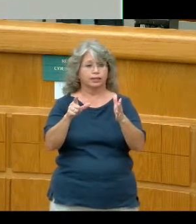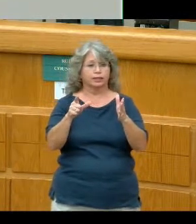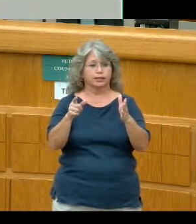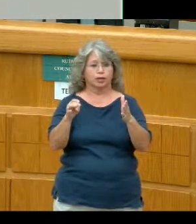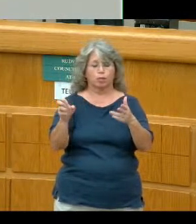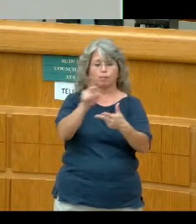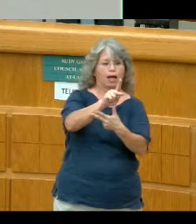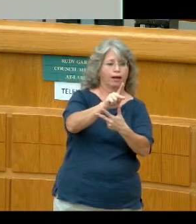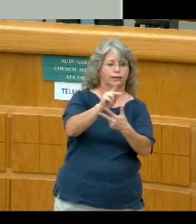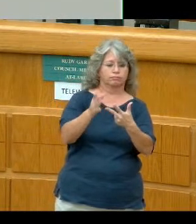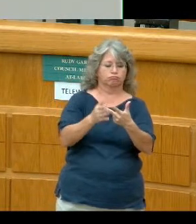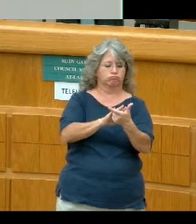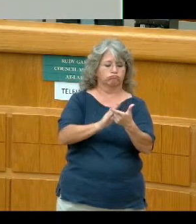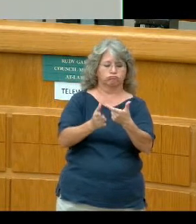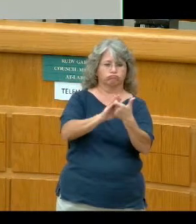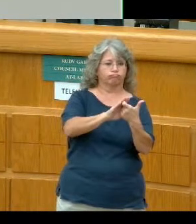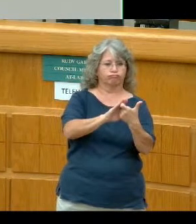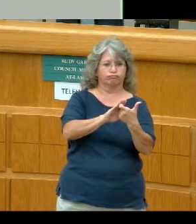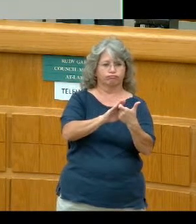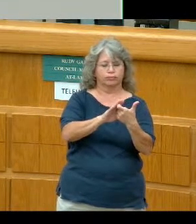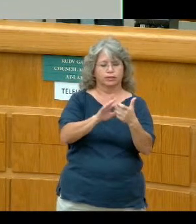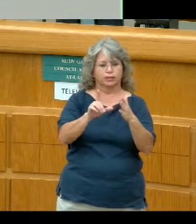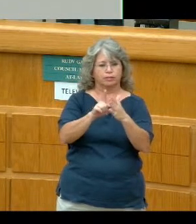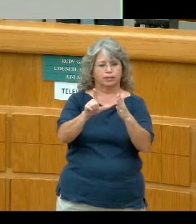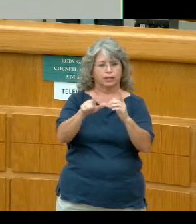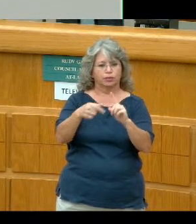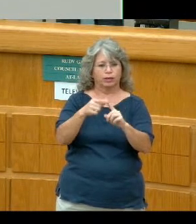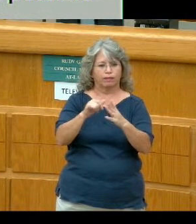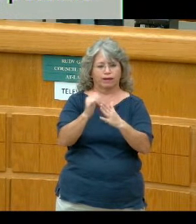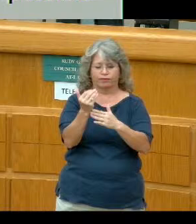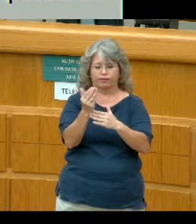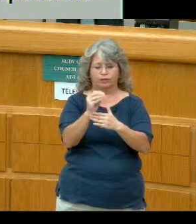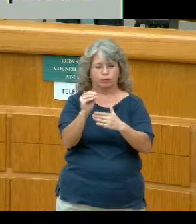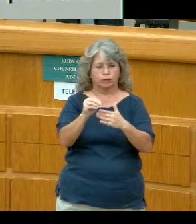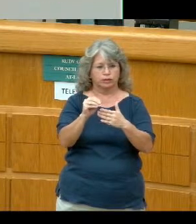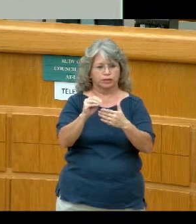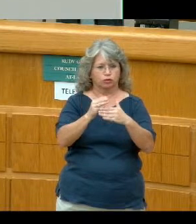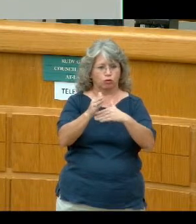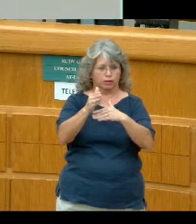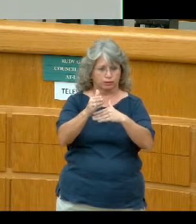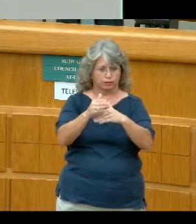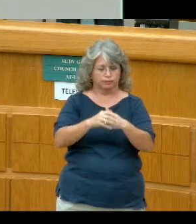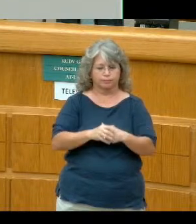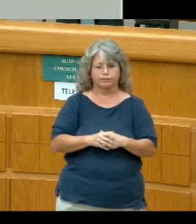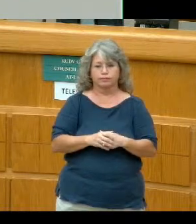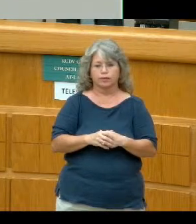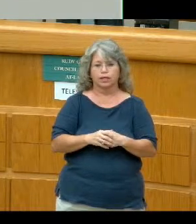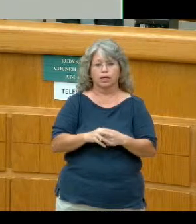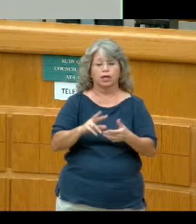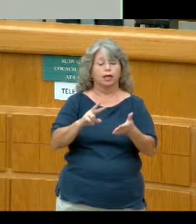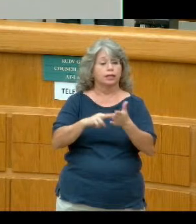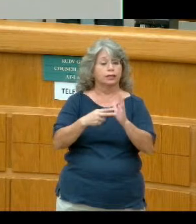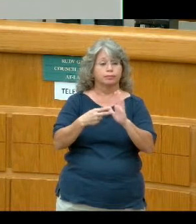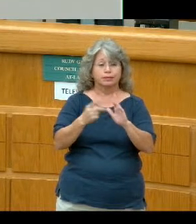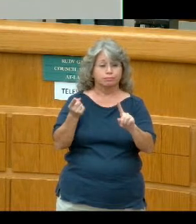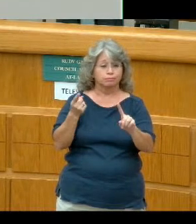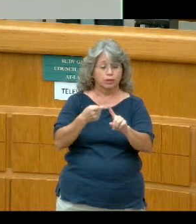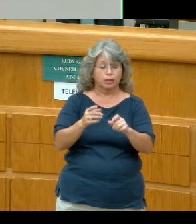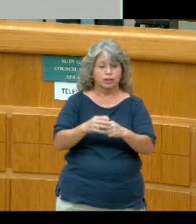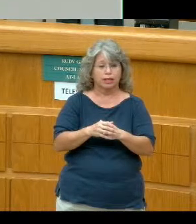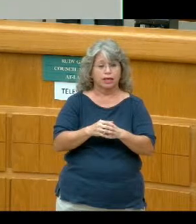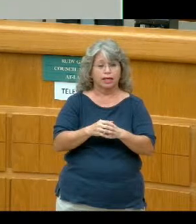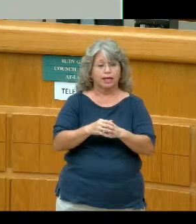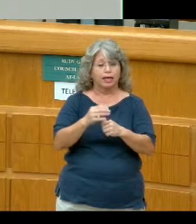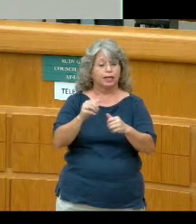as soon as the 15% threshold gets crossed. So what this means ultimately